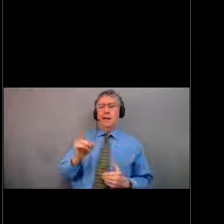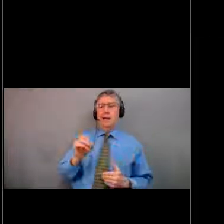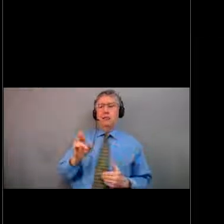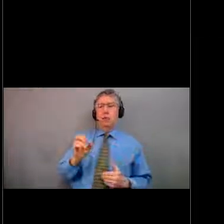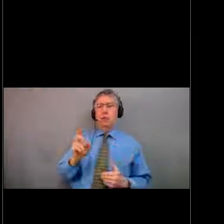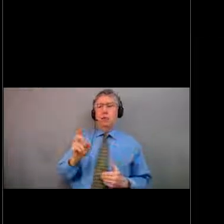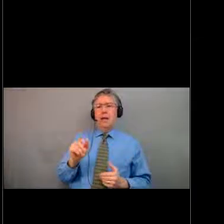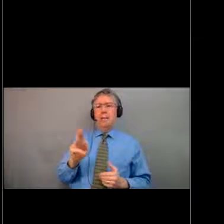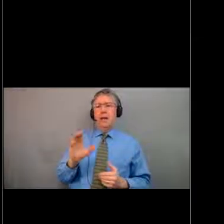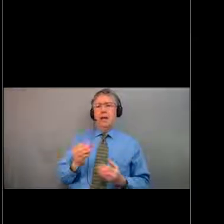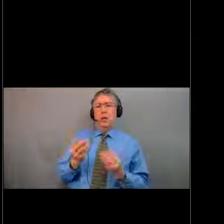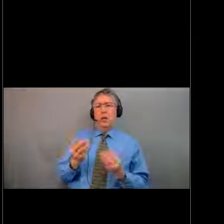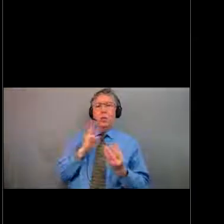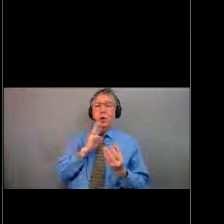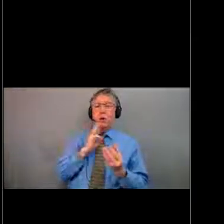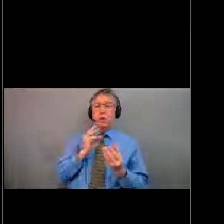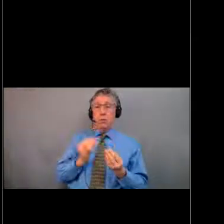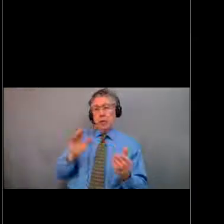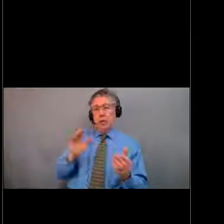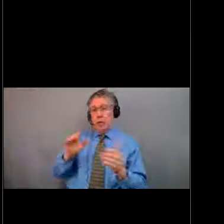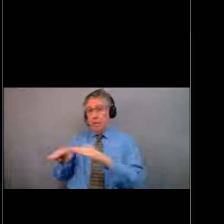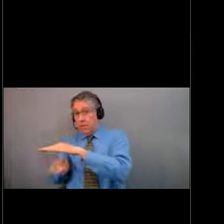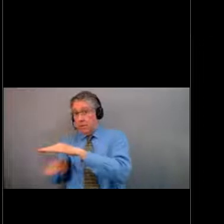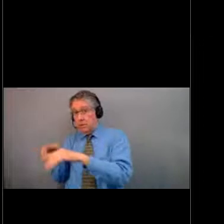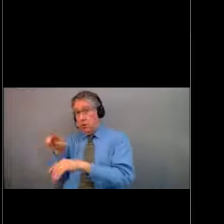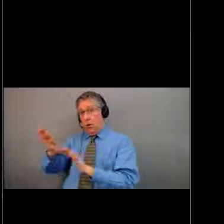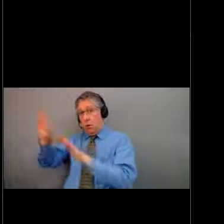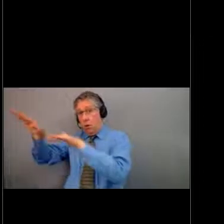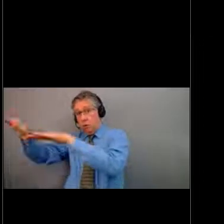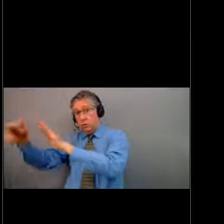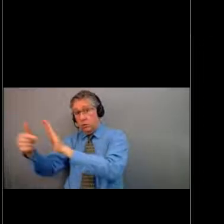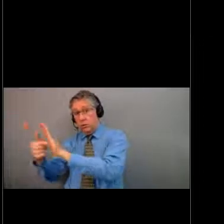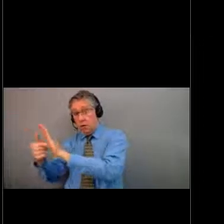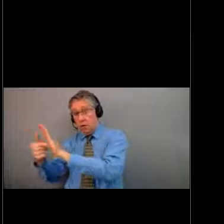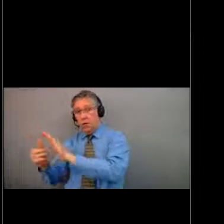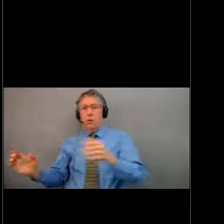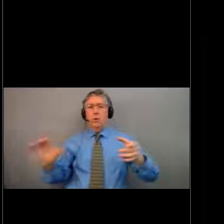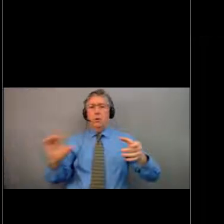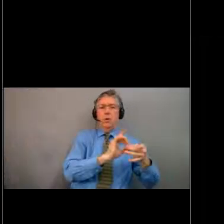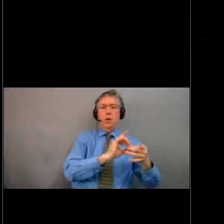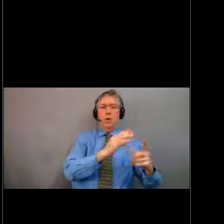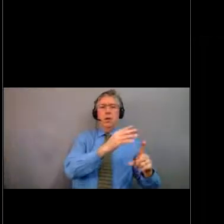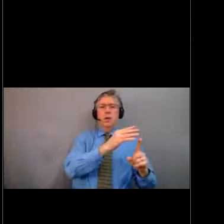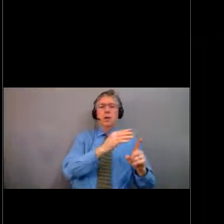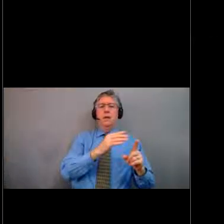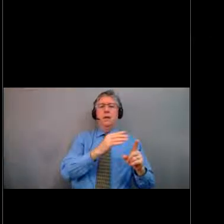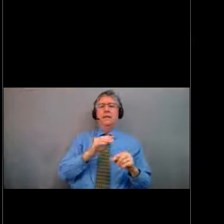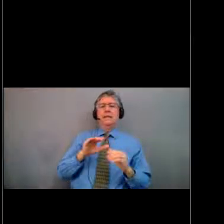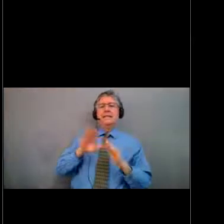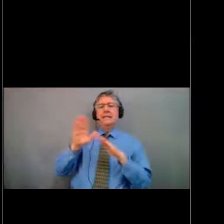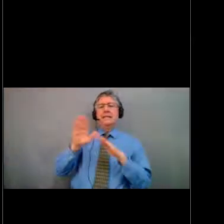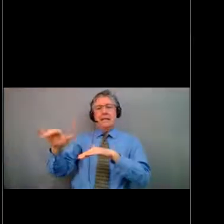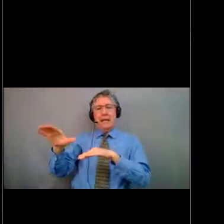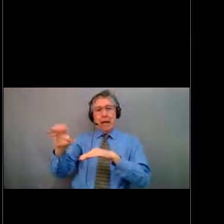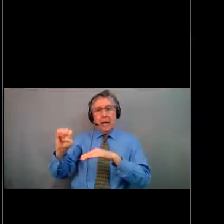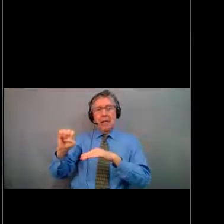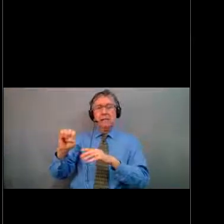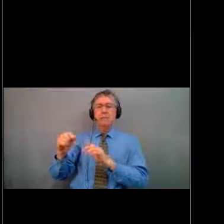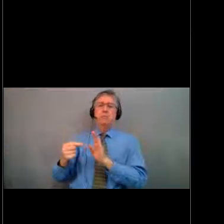community ocean model coupled with the unstructured grid version of Los Alamos sea ice model, or FBCOM sea